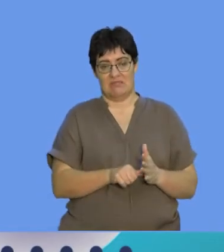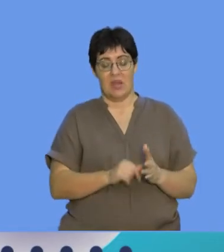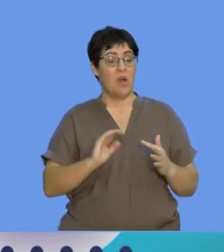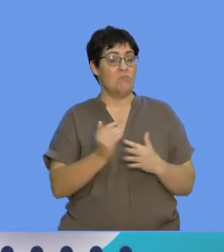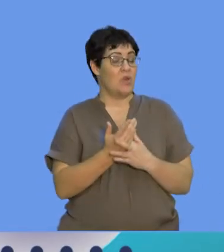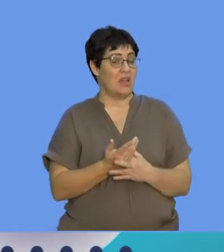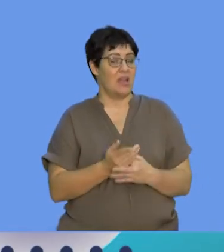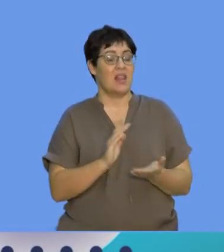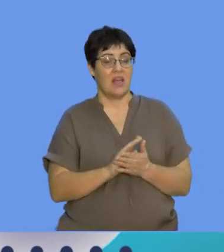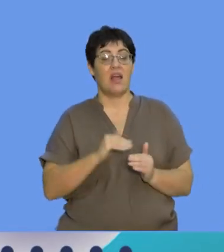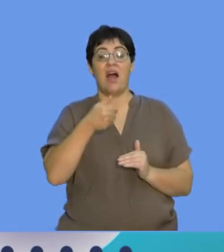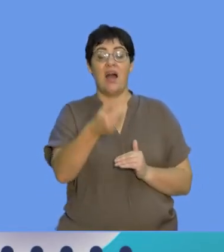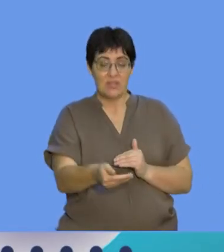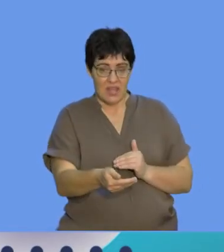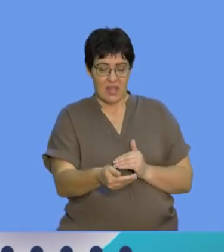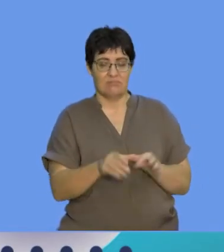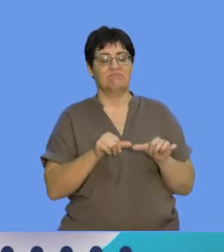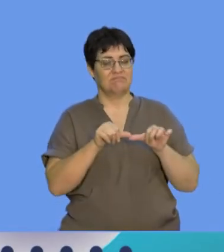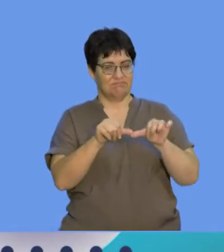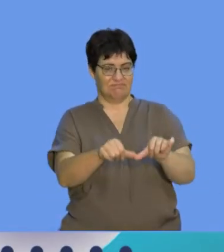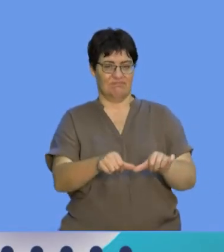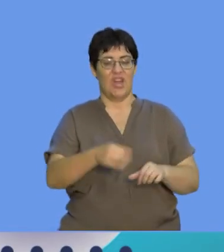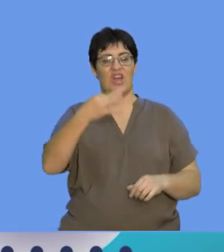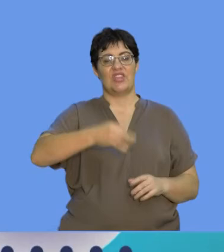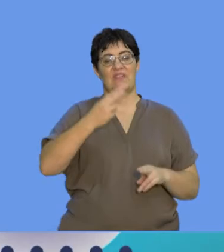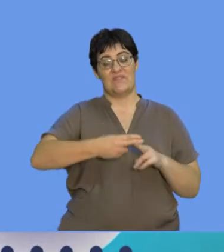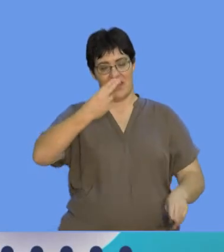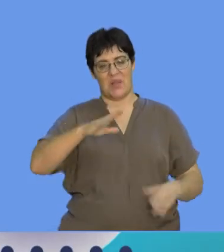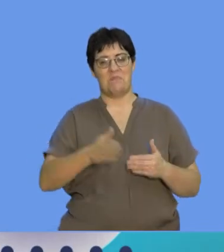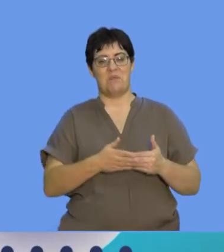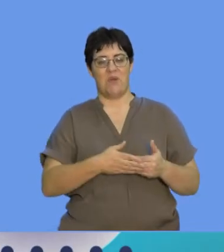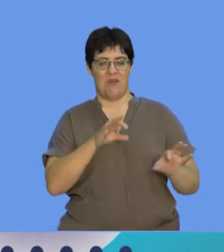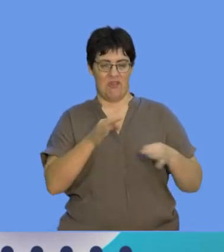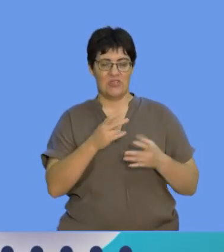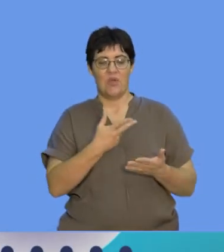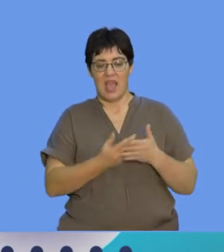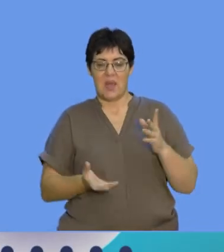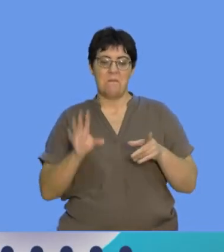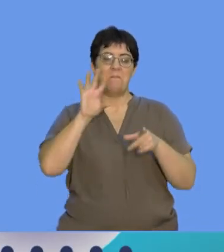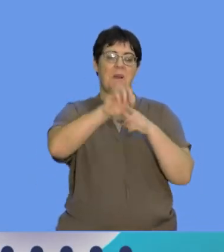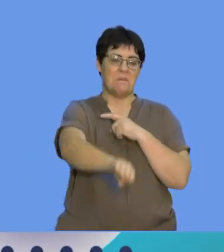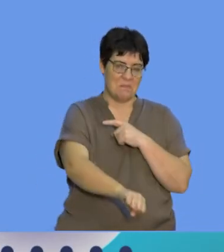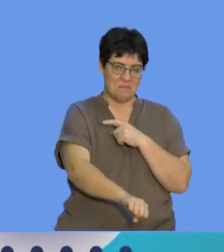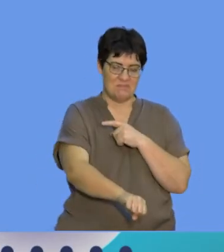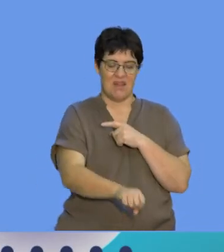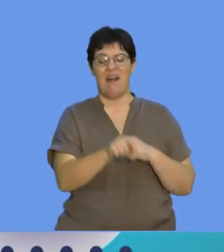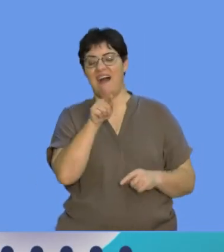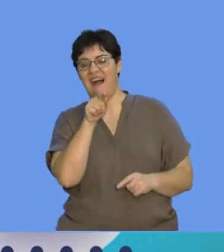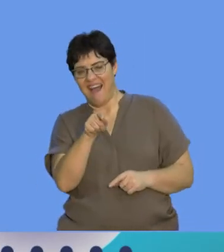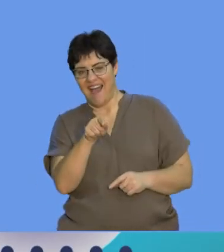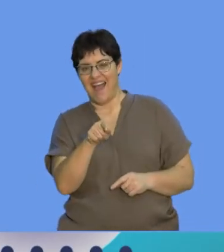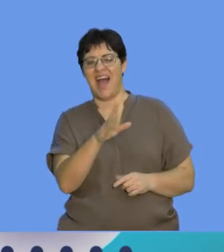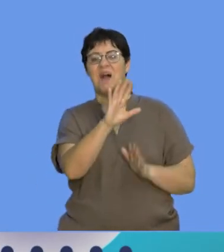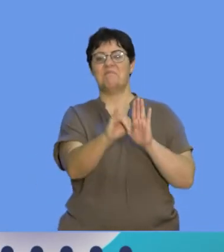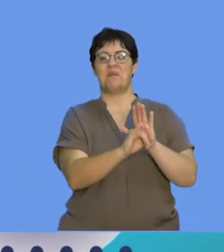continue to drop more clues in the third and final segment, such that we are able to arrive at the, to actually get the